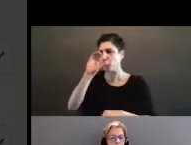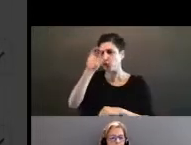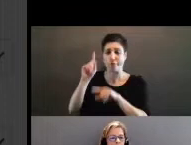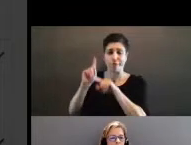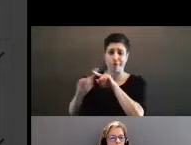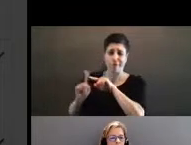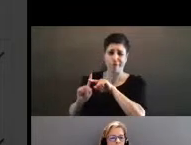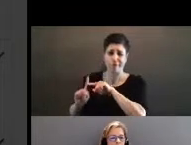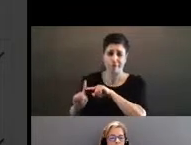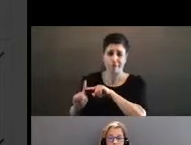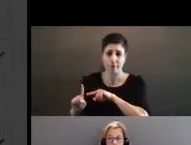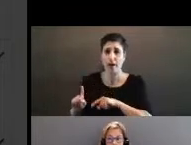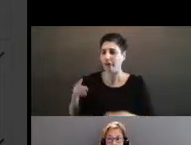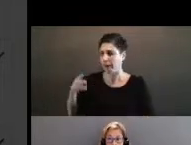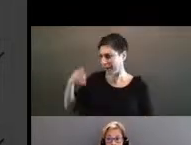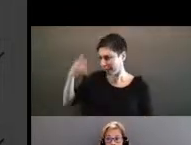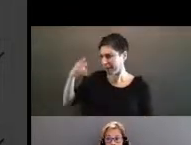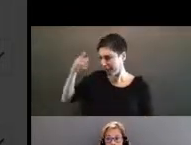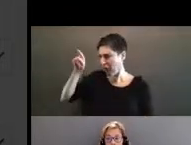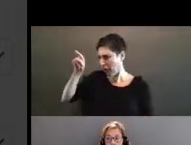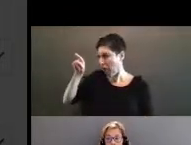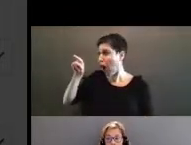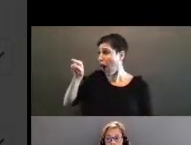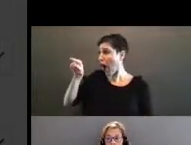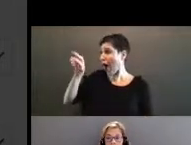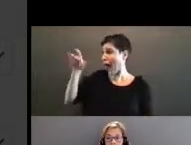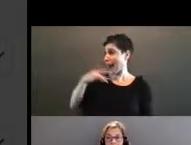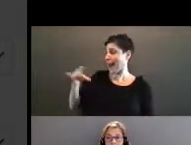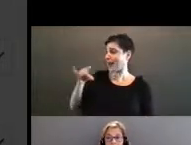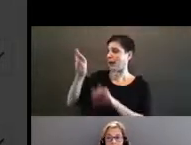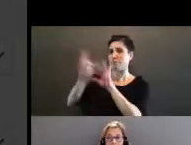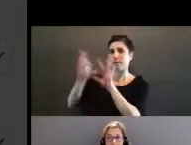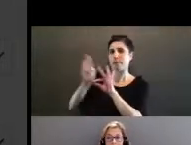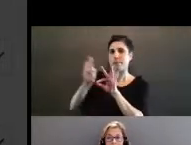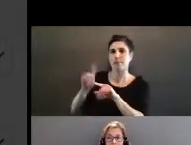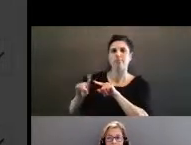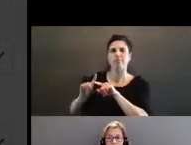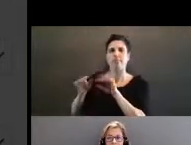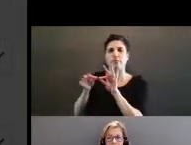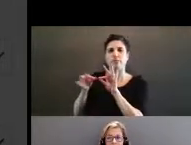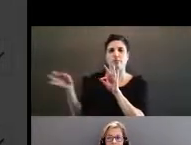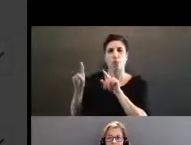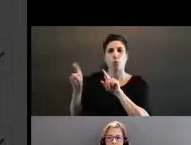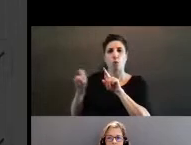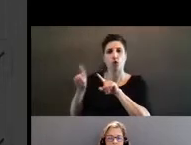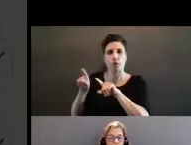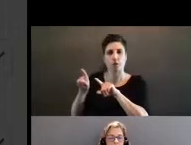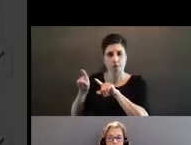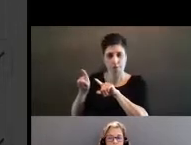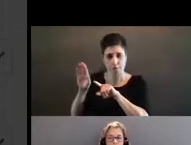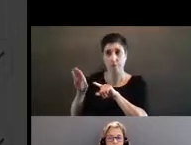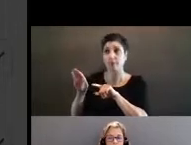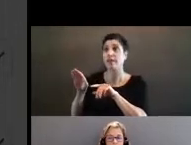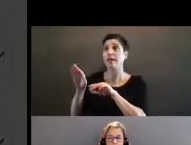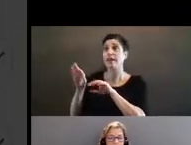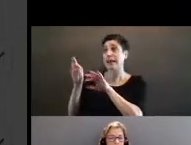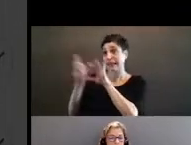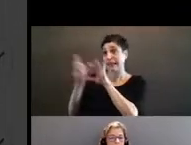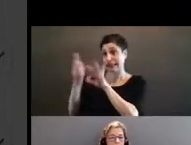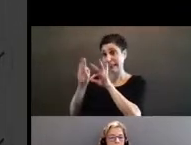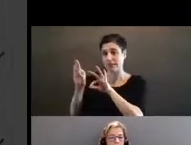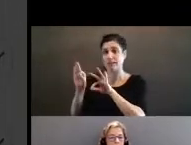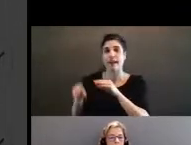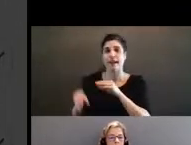decide if any of these questions you would like. And to add them into your Kahoot, you just click on the green add